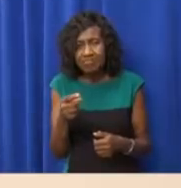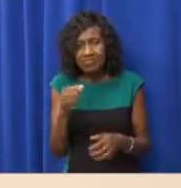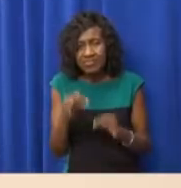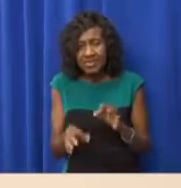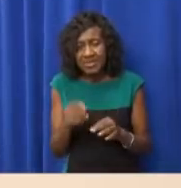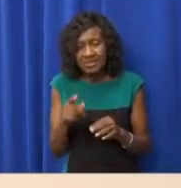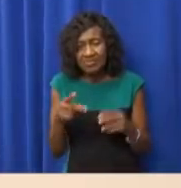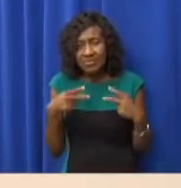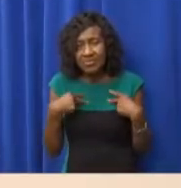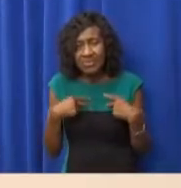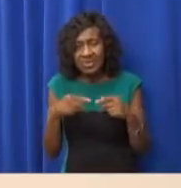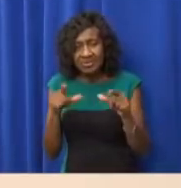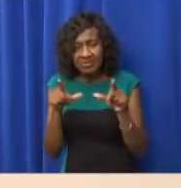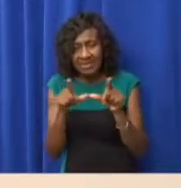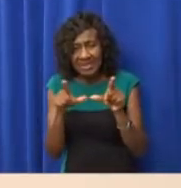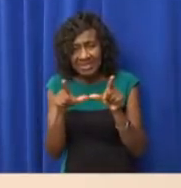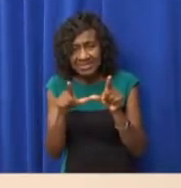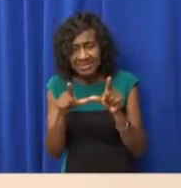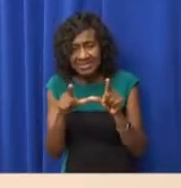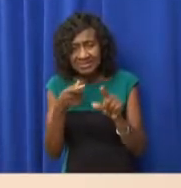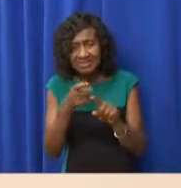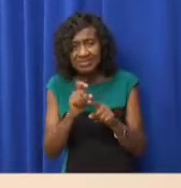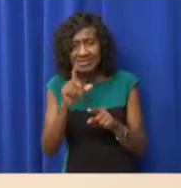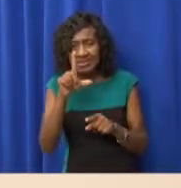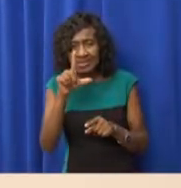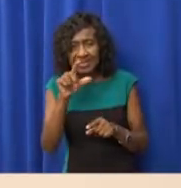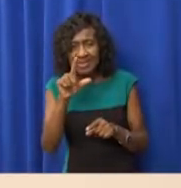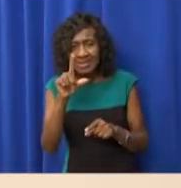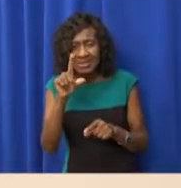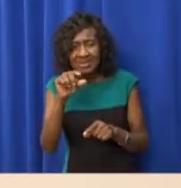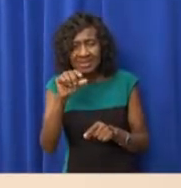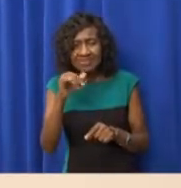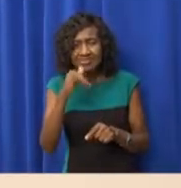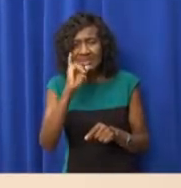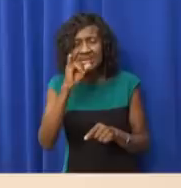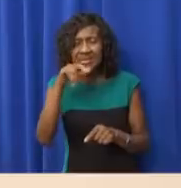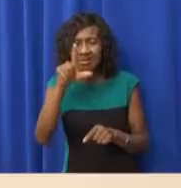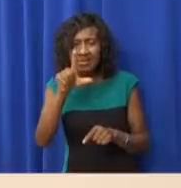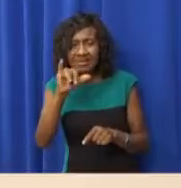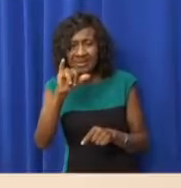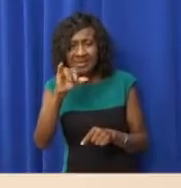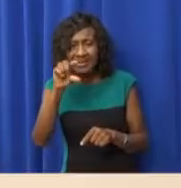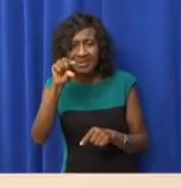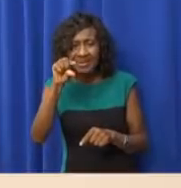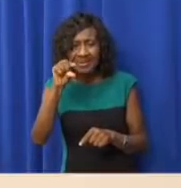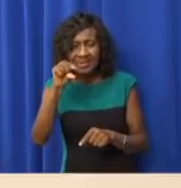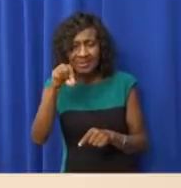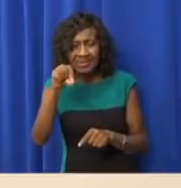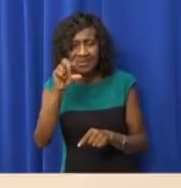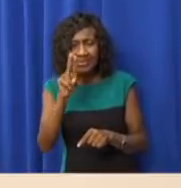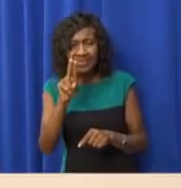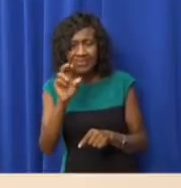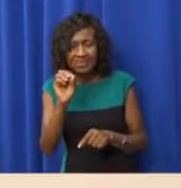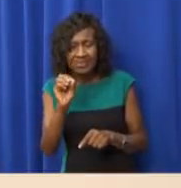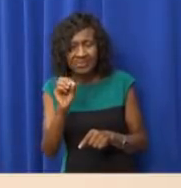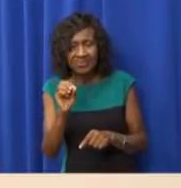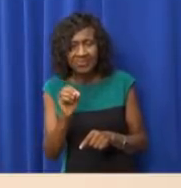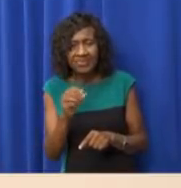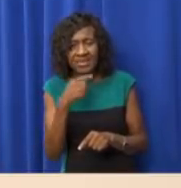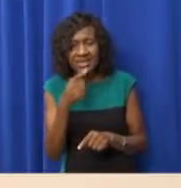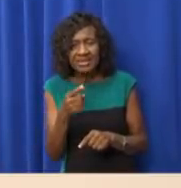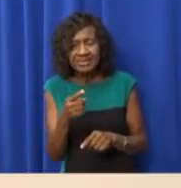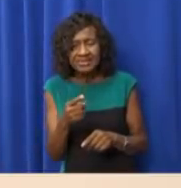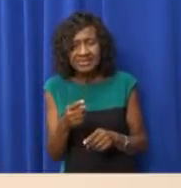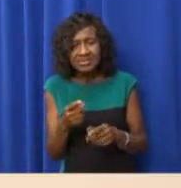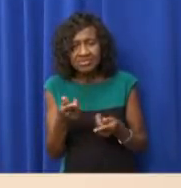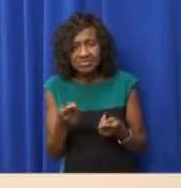and most, not all, but many restaurants do. So this is being done in consultation with the board, and making sure that we meet